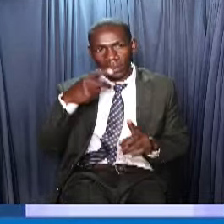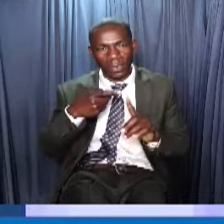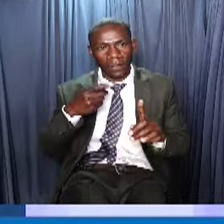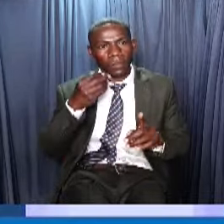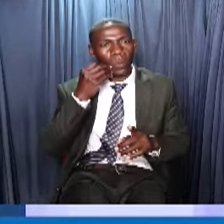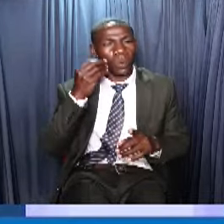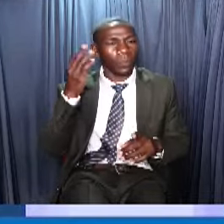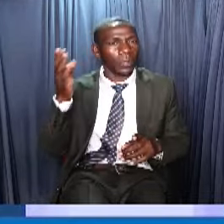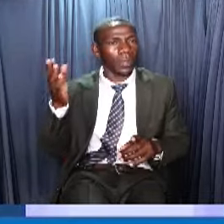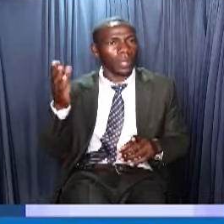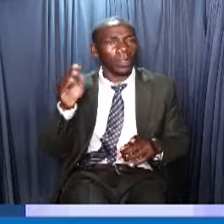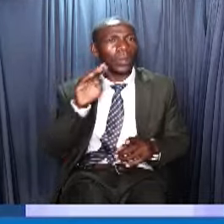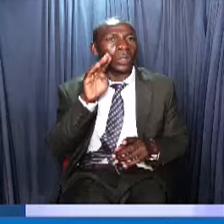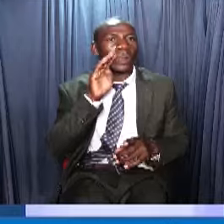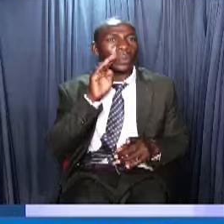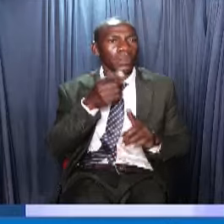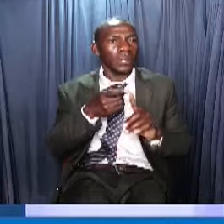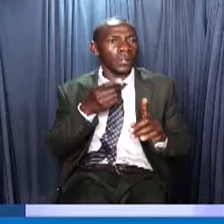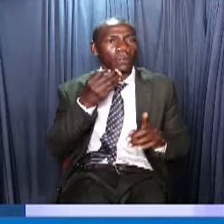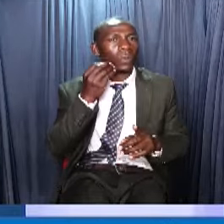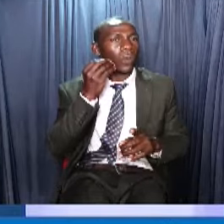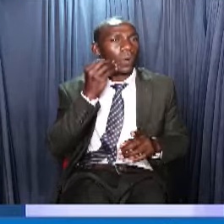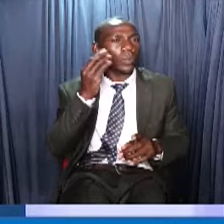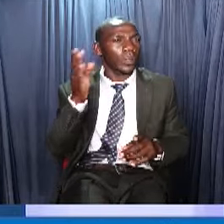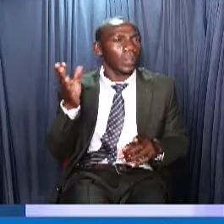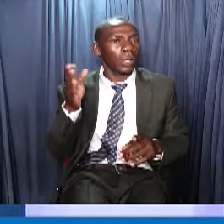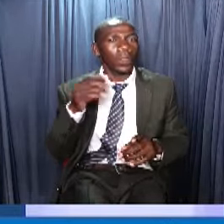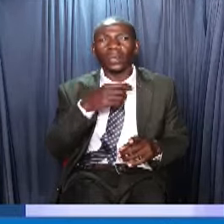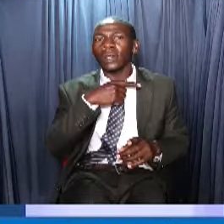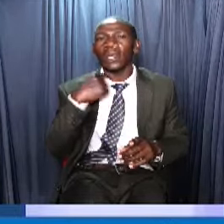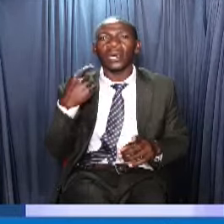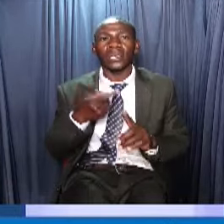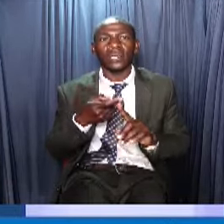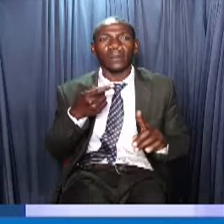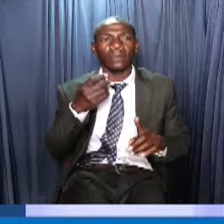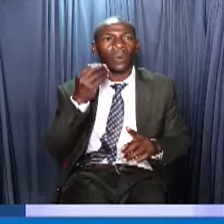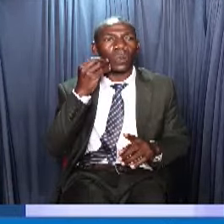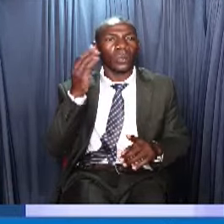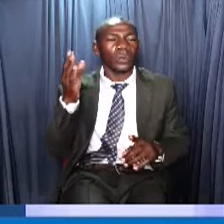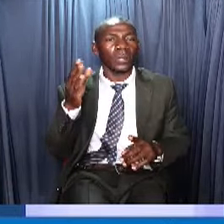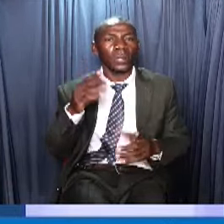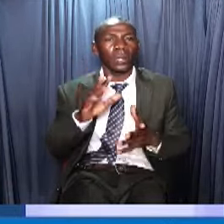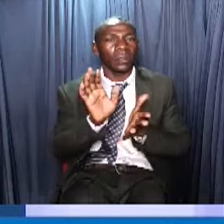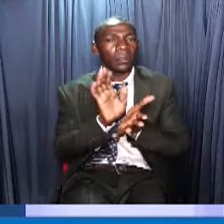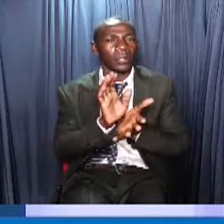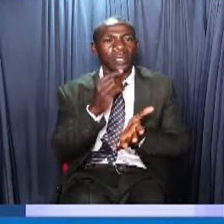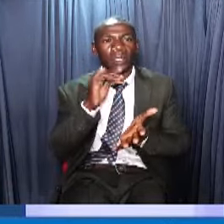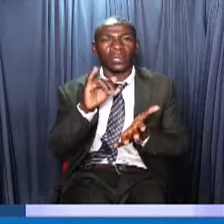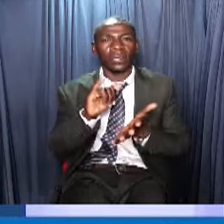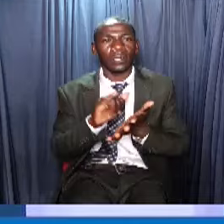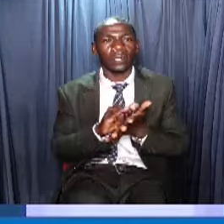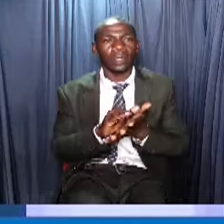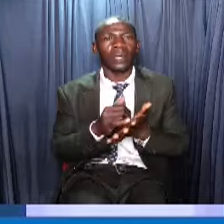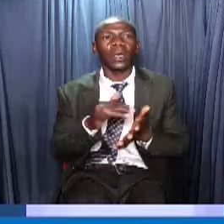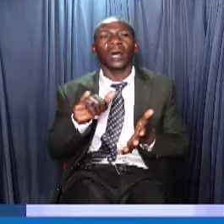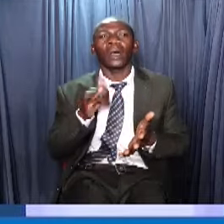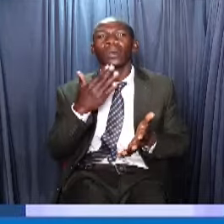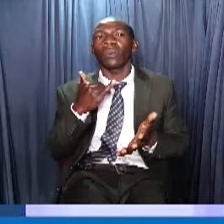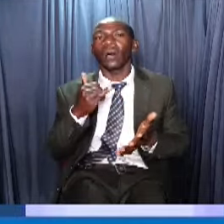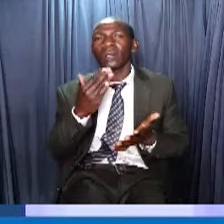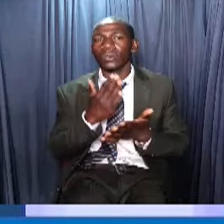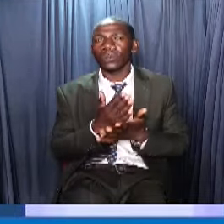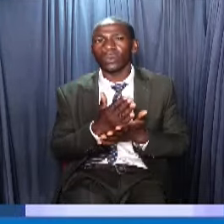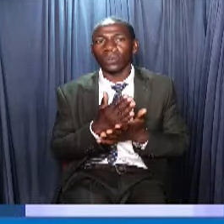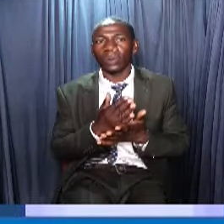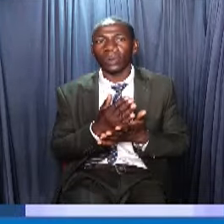starts from your parents. Fitina zinaanza kule. Discord starts from your family. Uongo unaanza kule. Lies start from your family. Ndio Paulo akasema. That's what Paul said. Kutaka nataka mimi. I